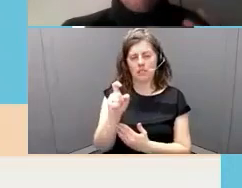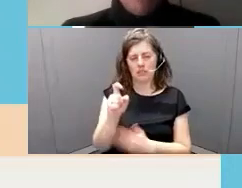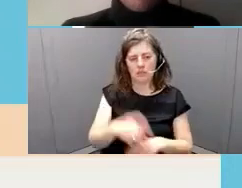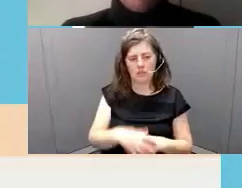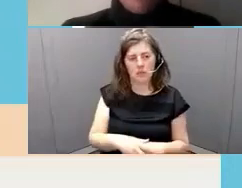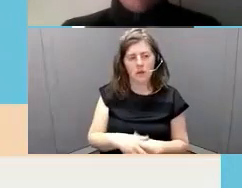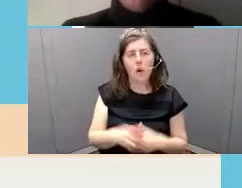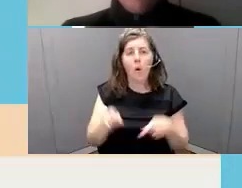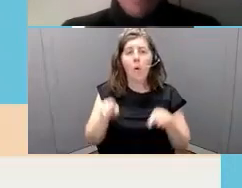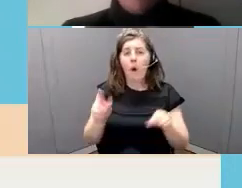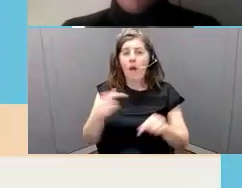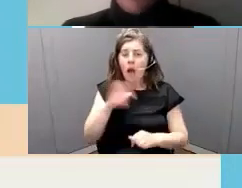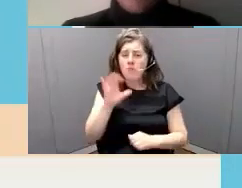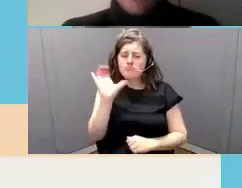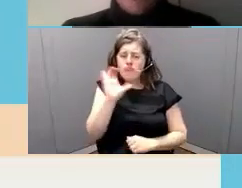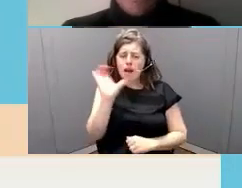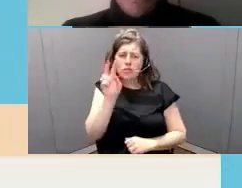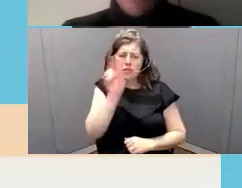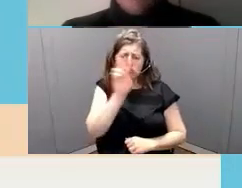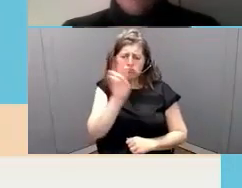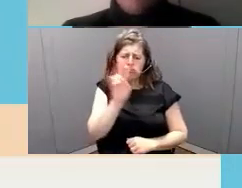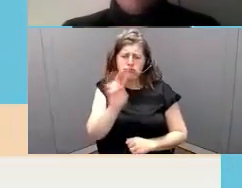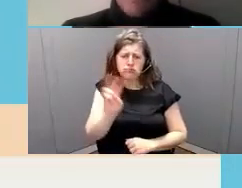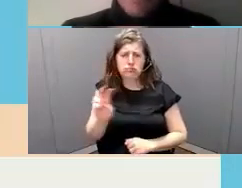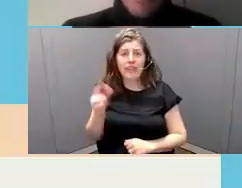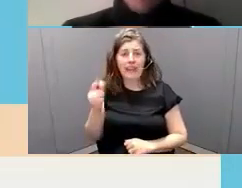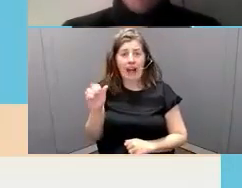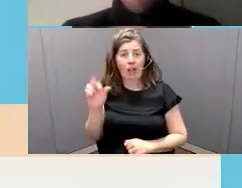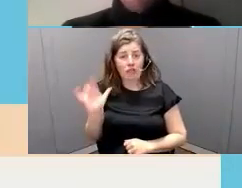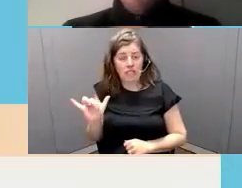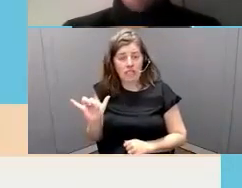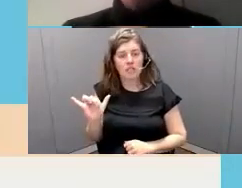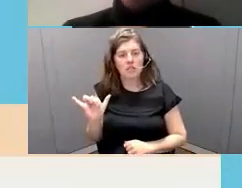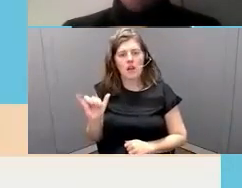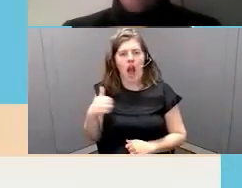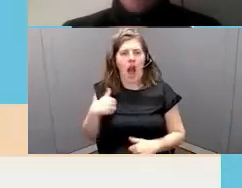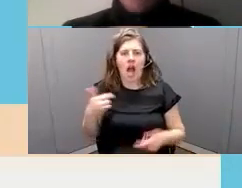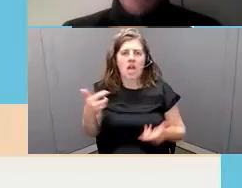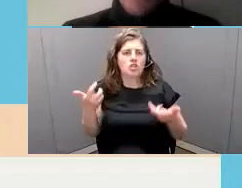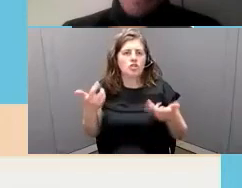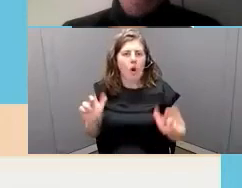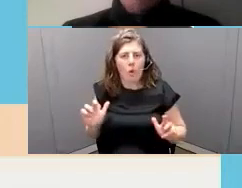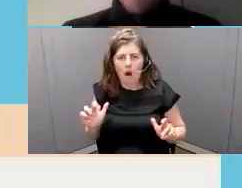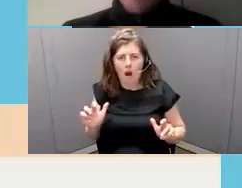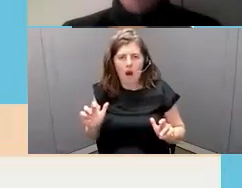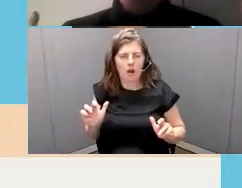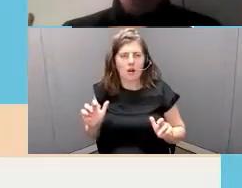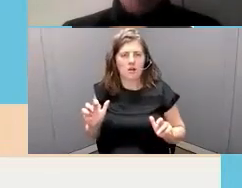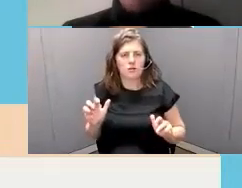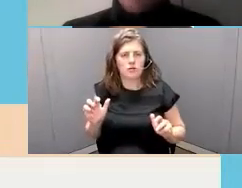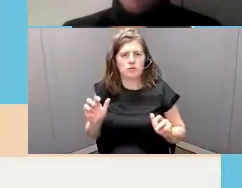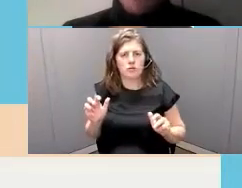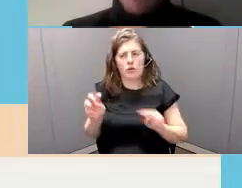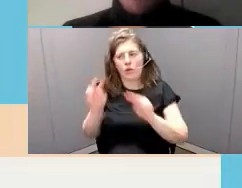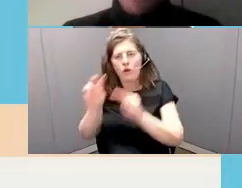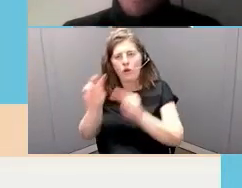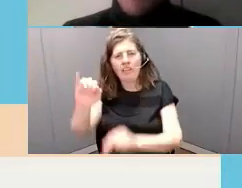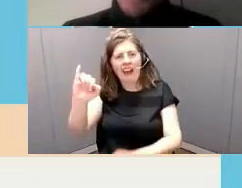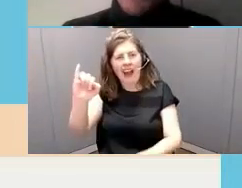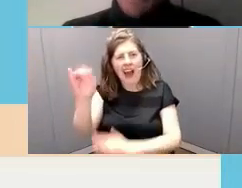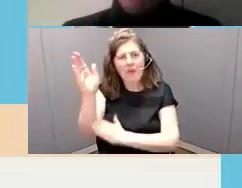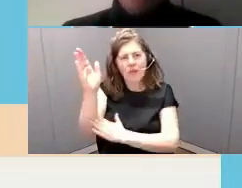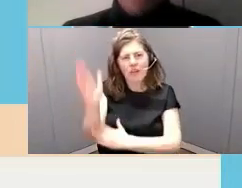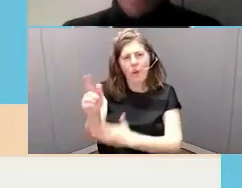I'm browsing the iPresentation gallery, I don't want to look at the iPresentation